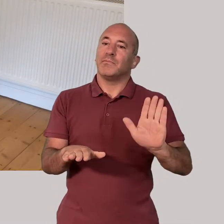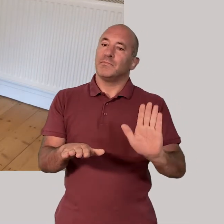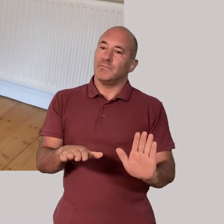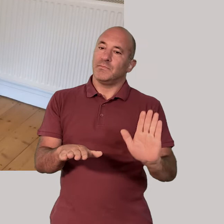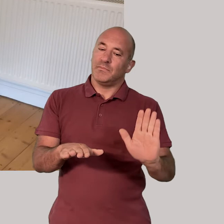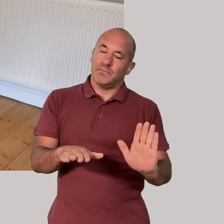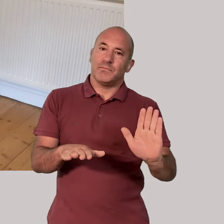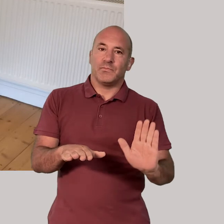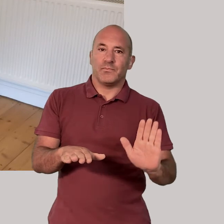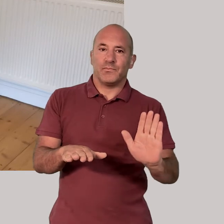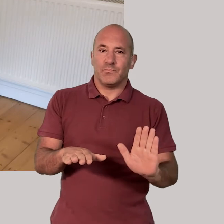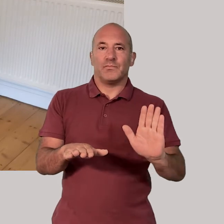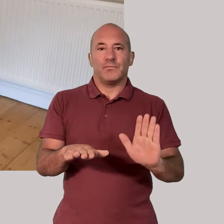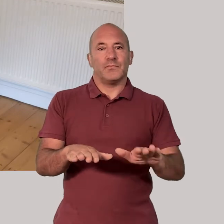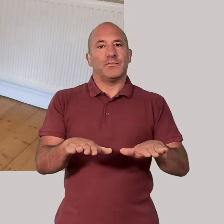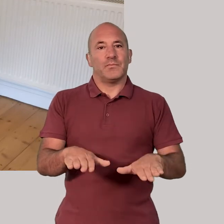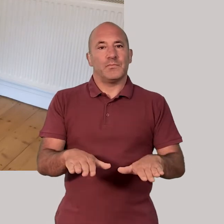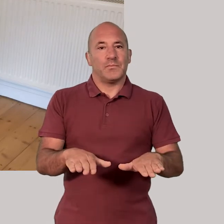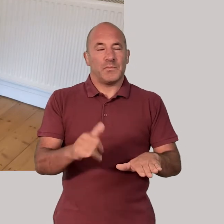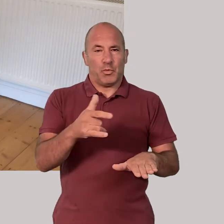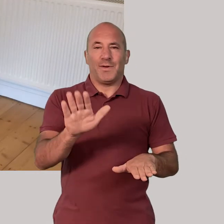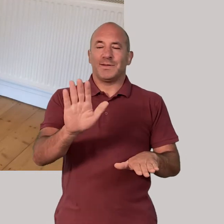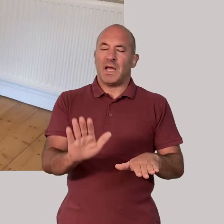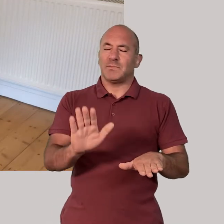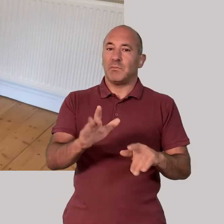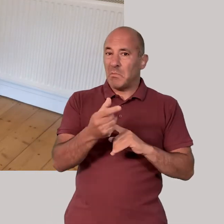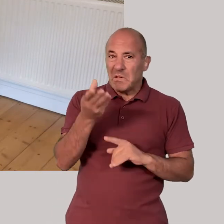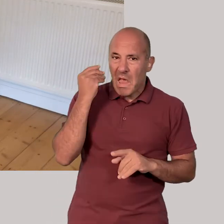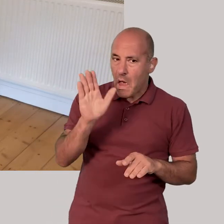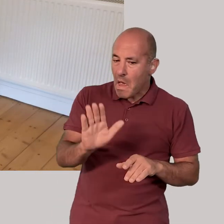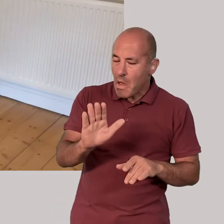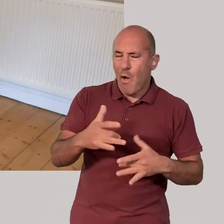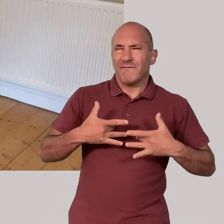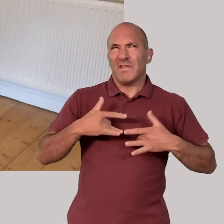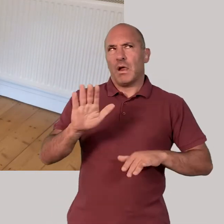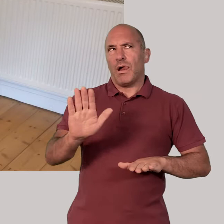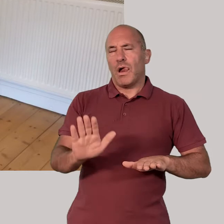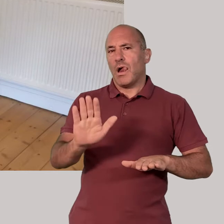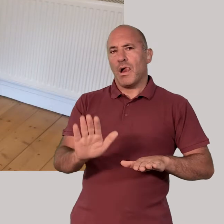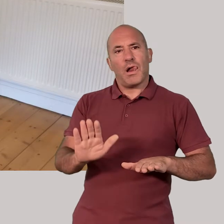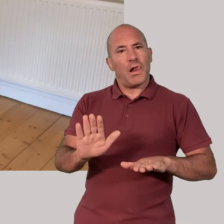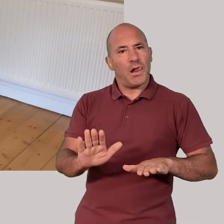Try it on the other foot. Tap on the ground. You might hear it or you might feel it more.